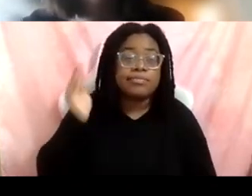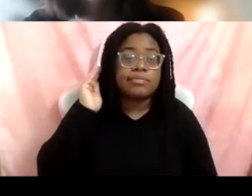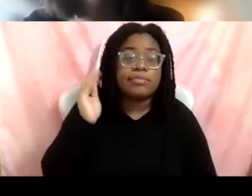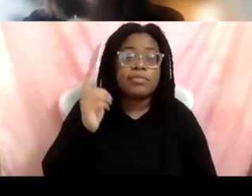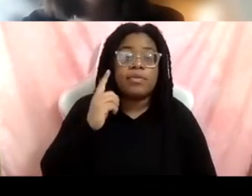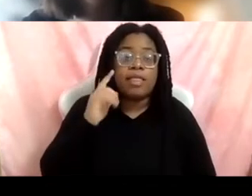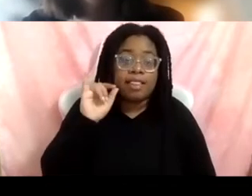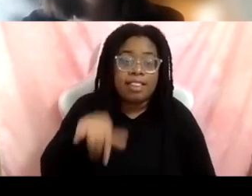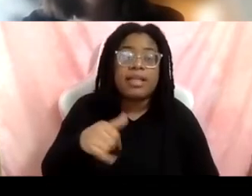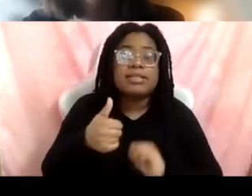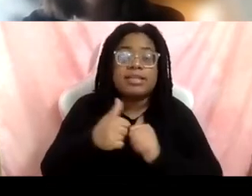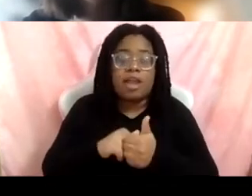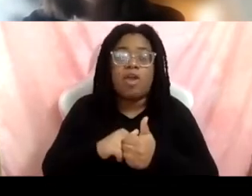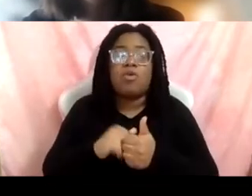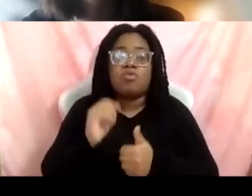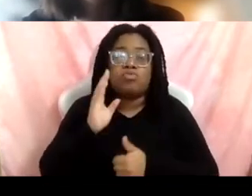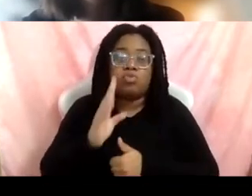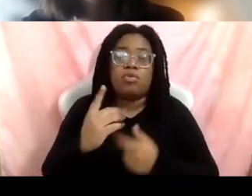is how things could be done in the future?